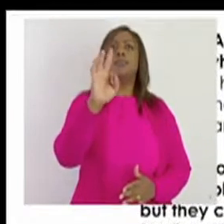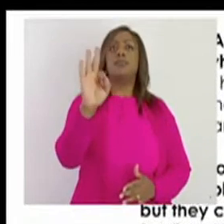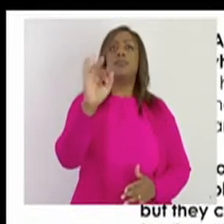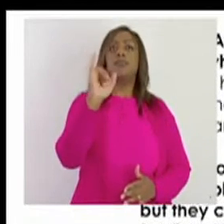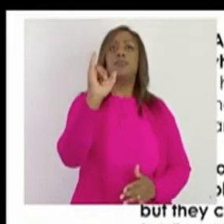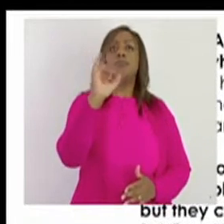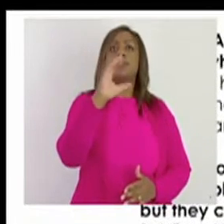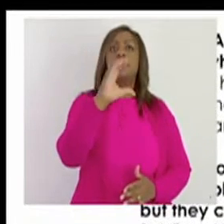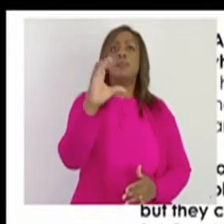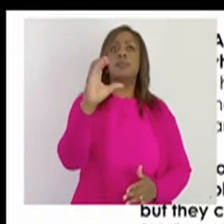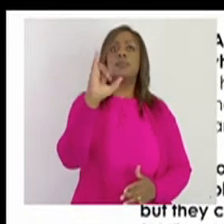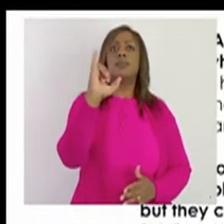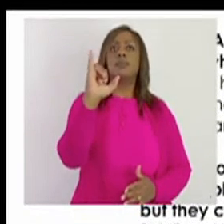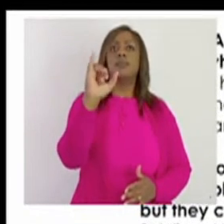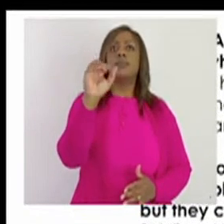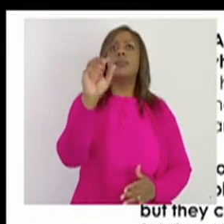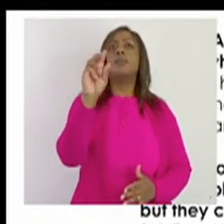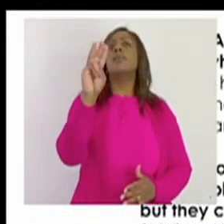is